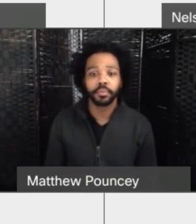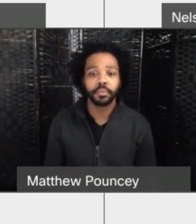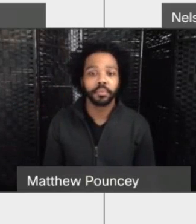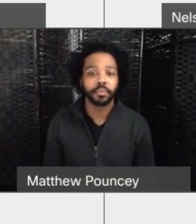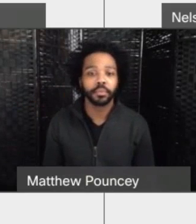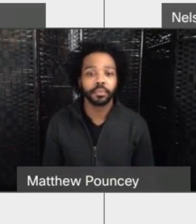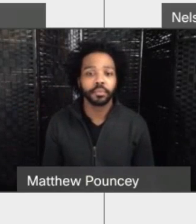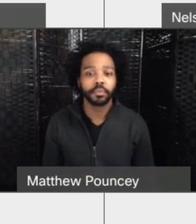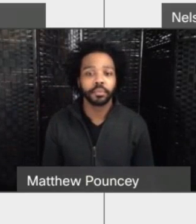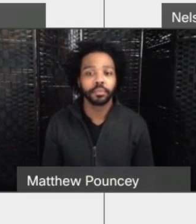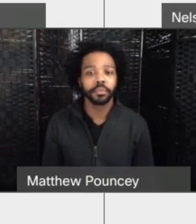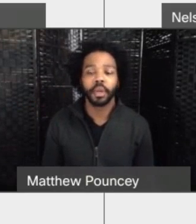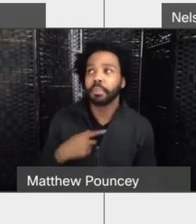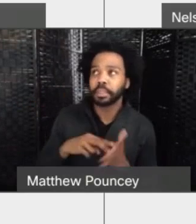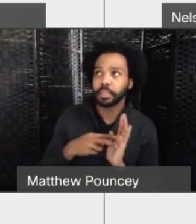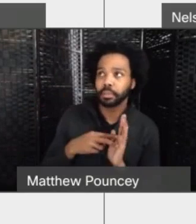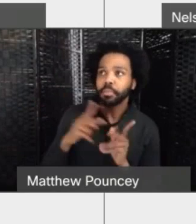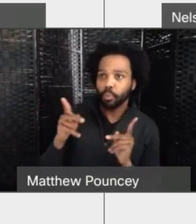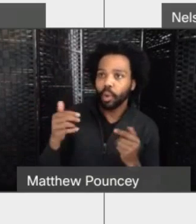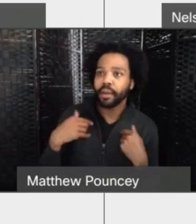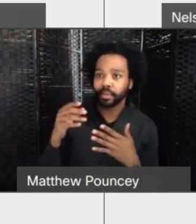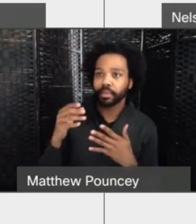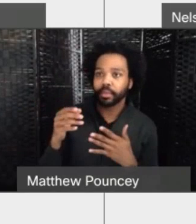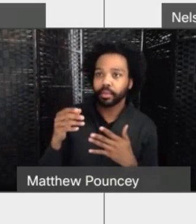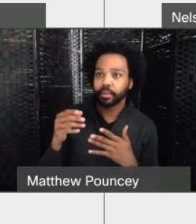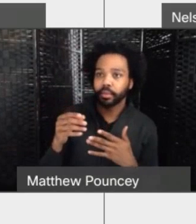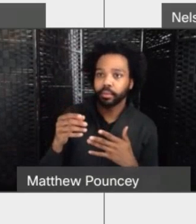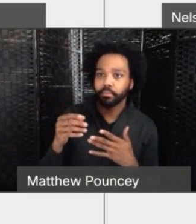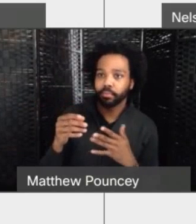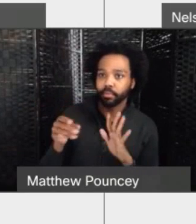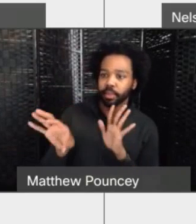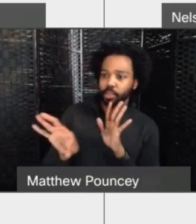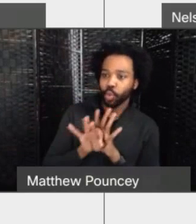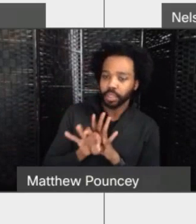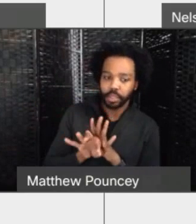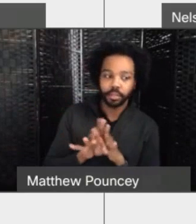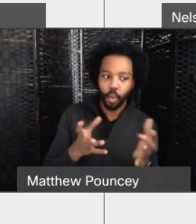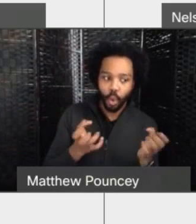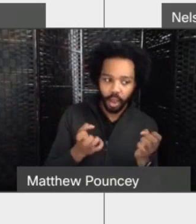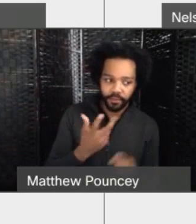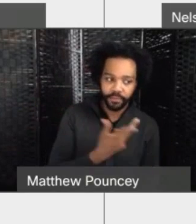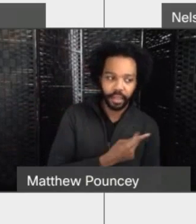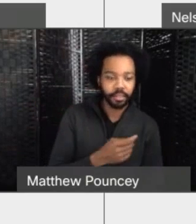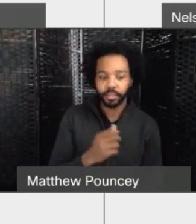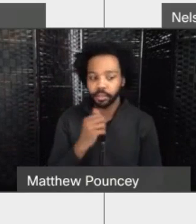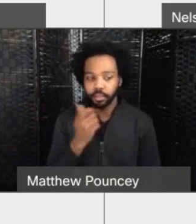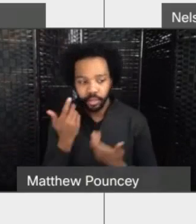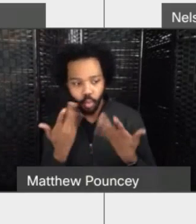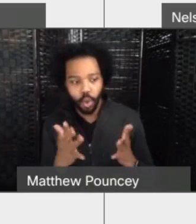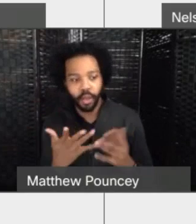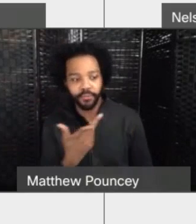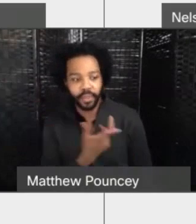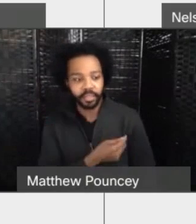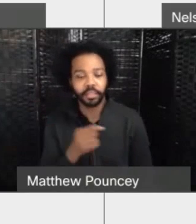I mean, people have a choice about whether to get this vaccine. Yeah, so as with any